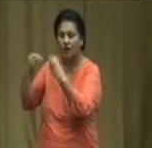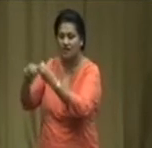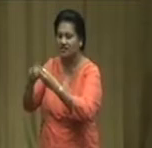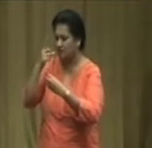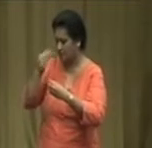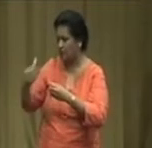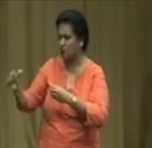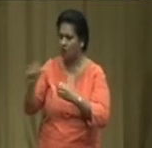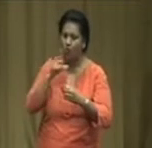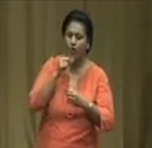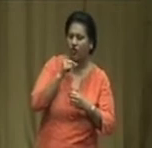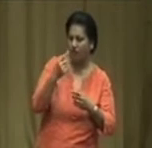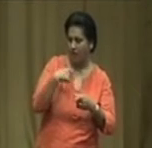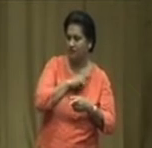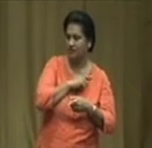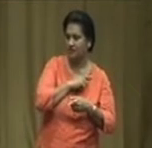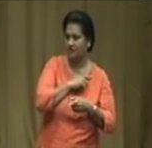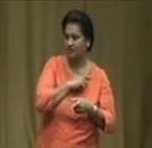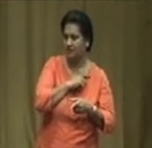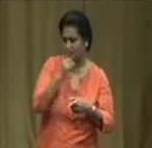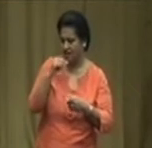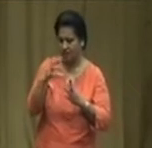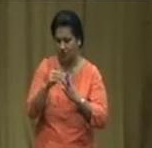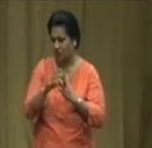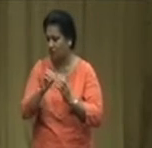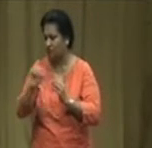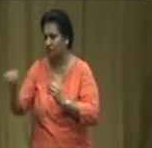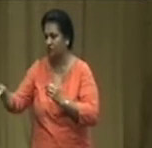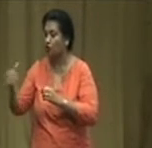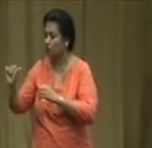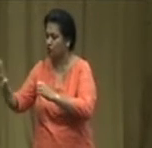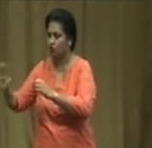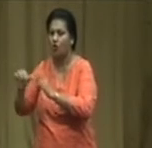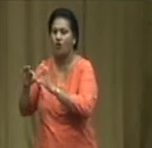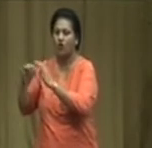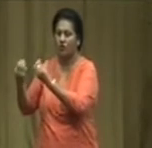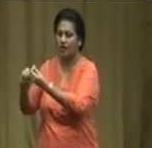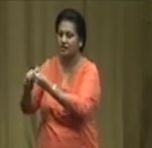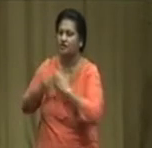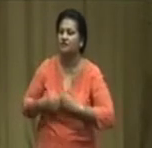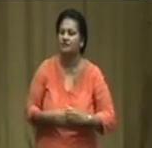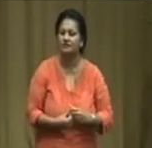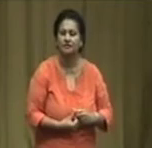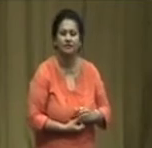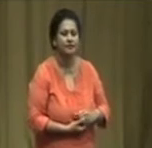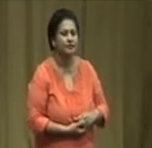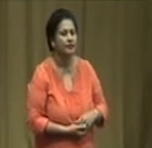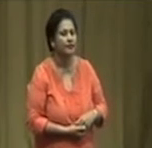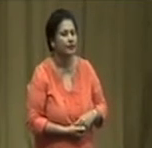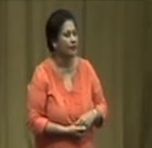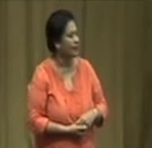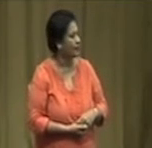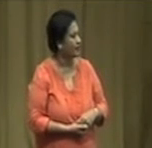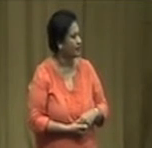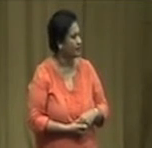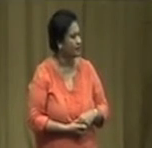purposes. Our OerU partners, we provide free hosting services of this technology infrastructure stack